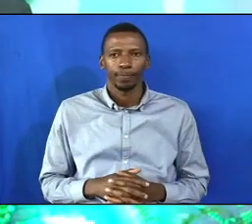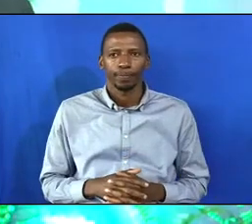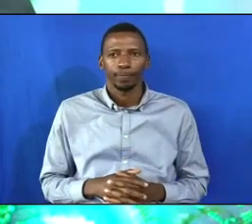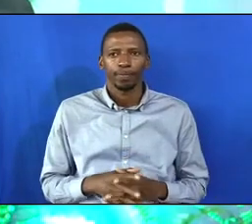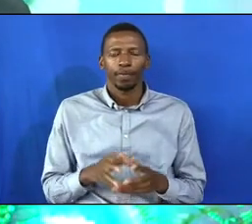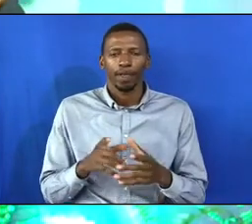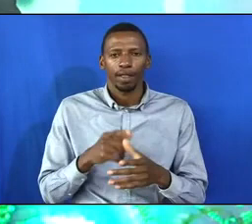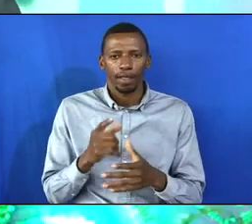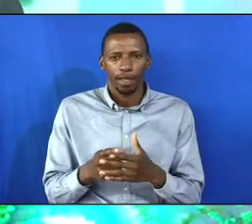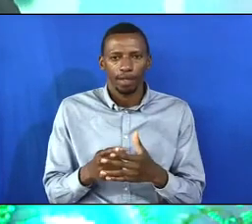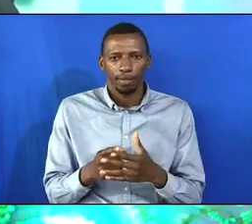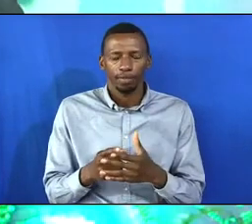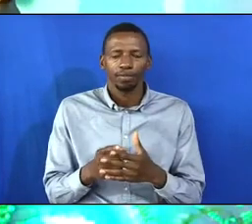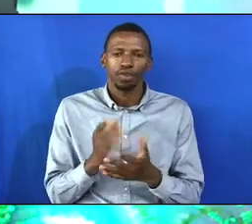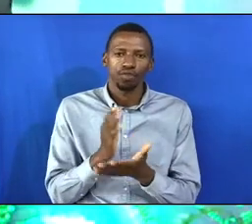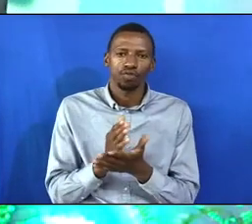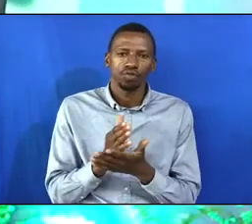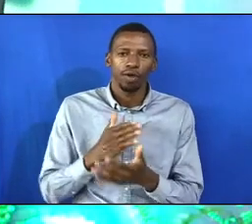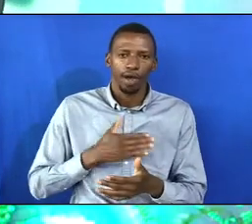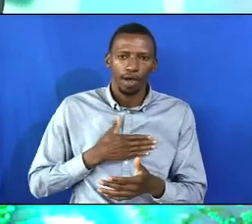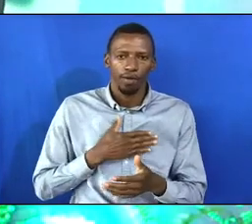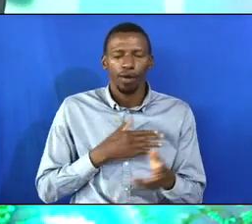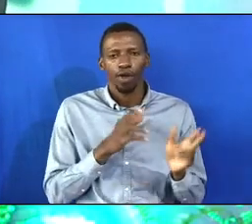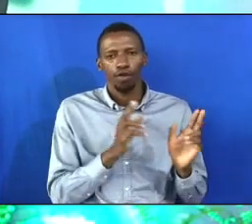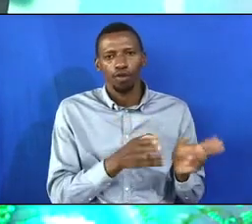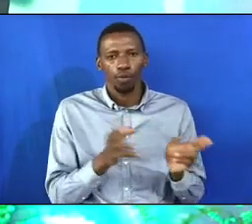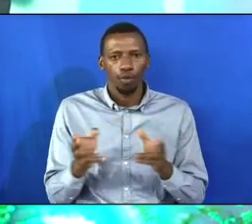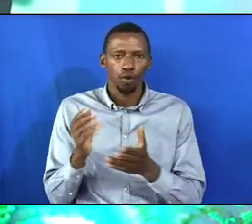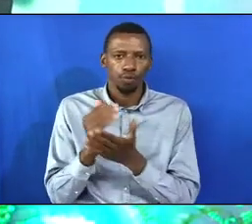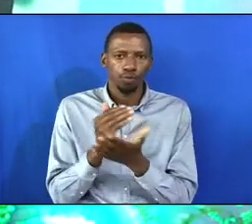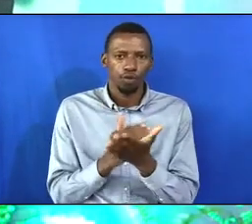Then, of course, our usual program, you know when it starts,